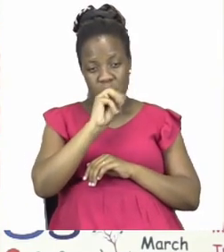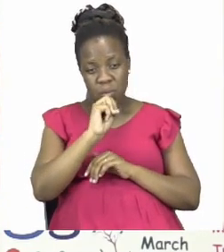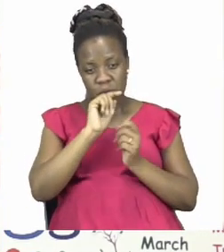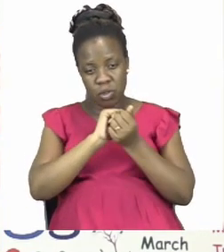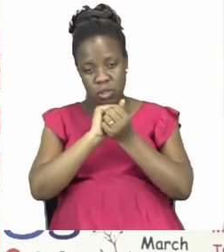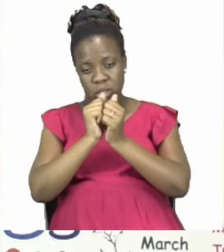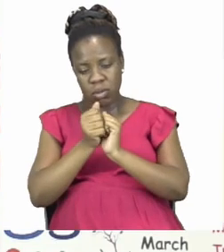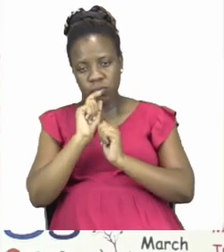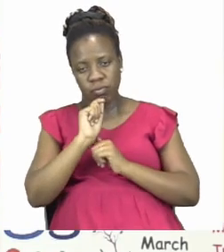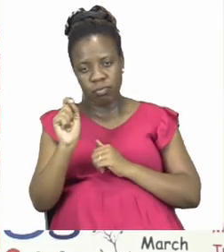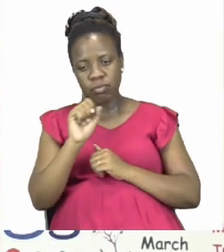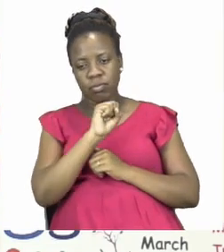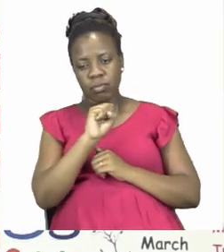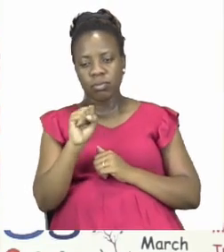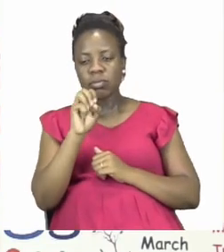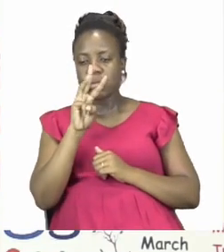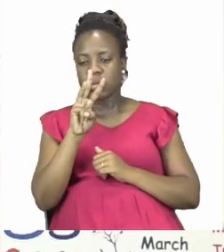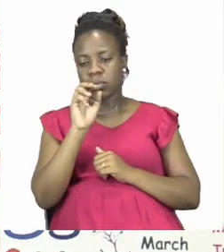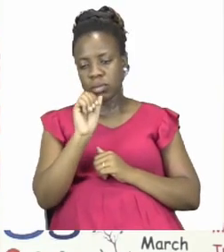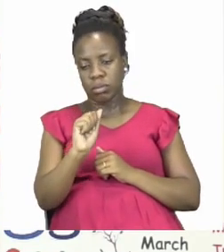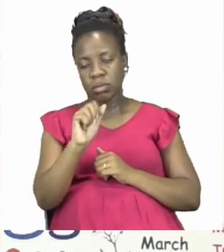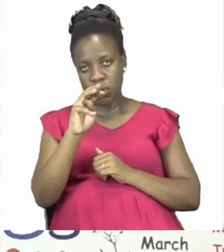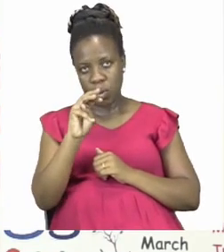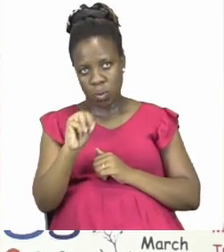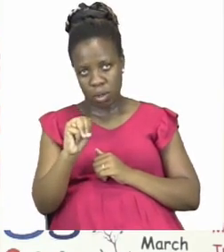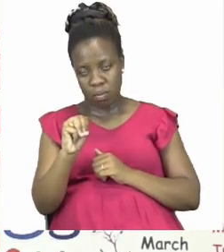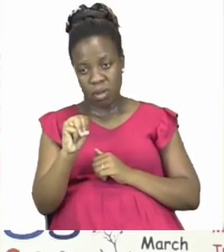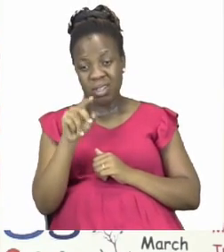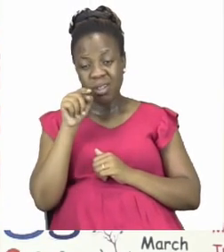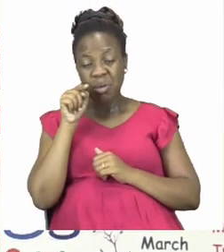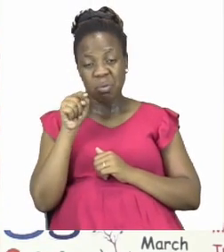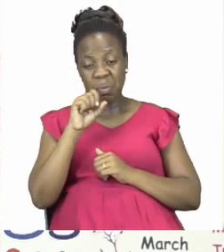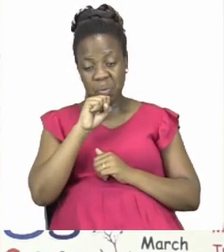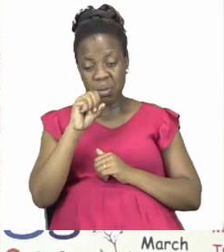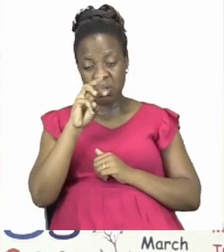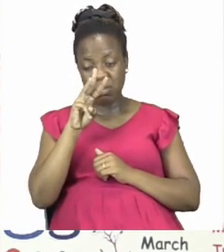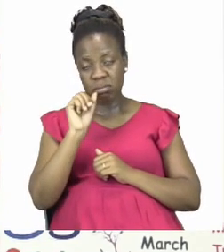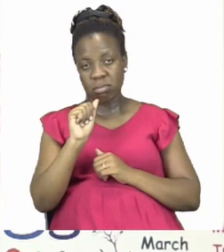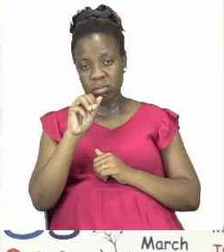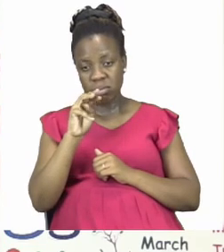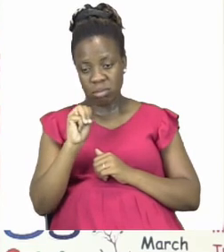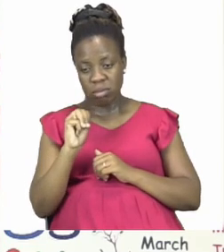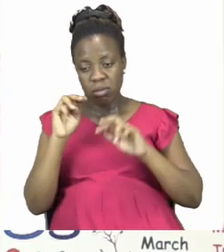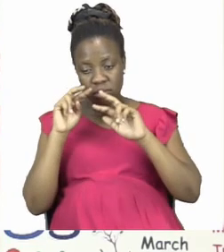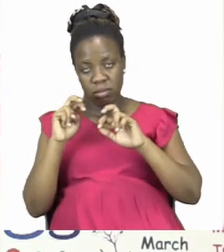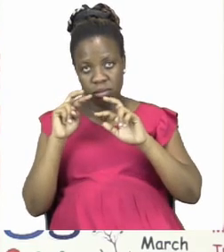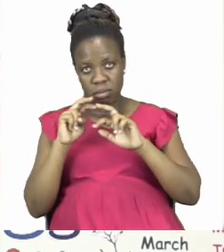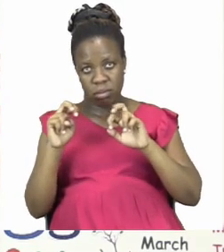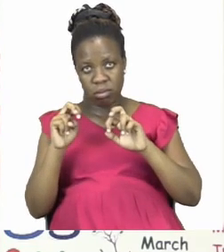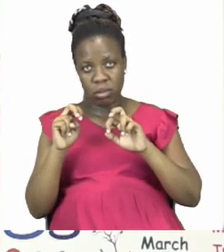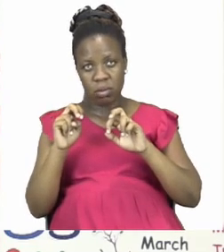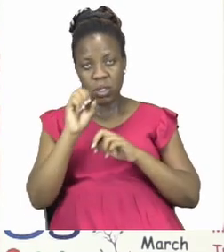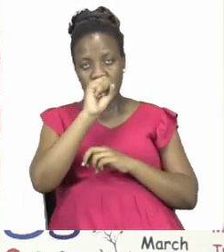must go ahead and find in your word search. Now you will see here you will have the word